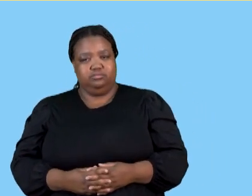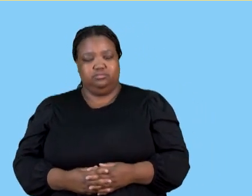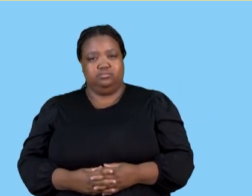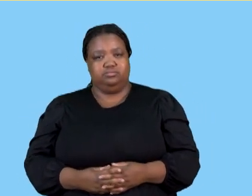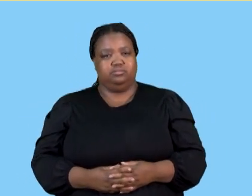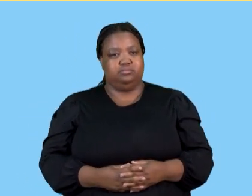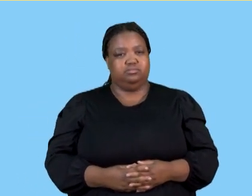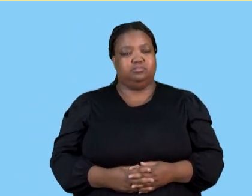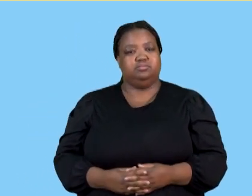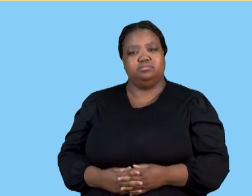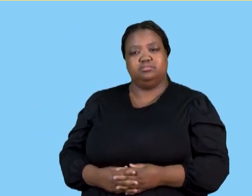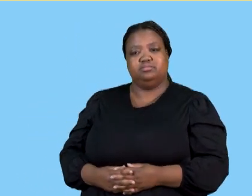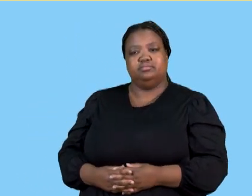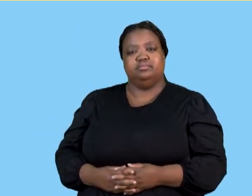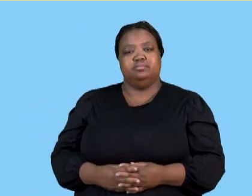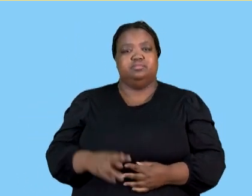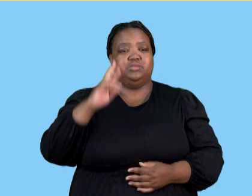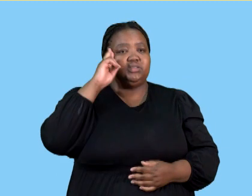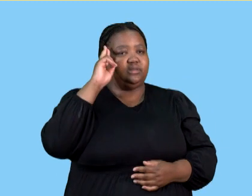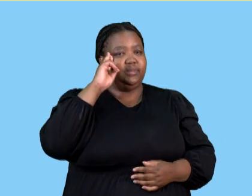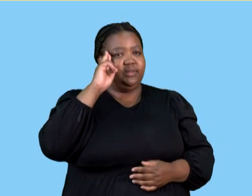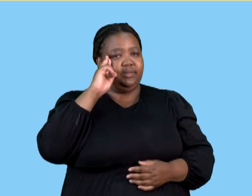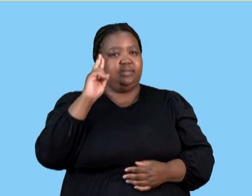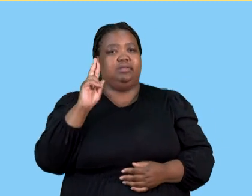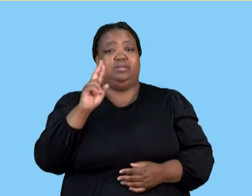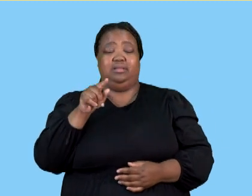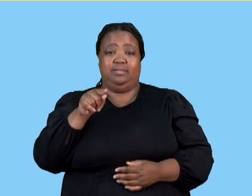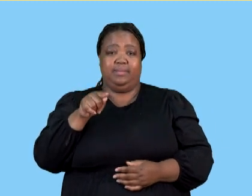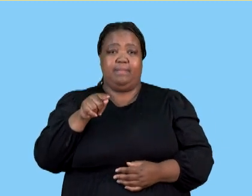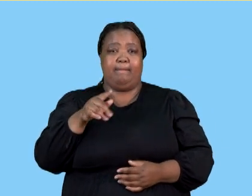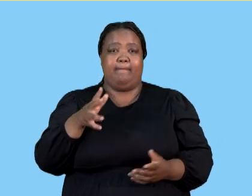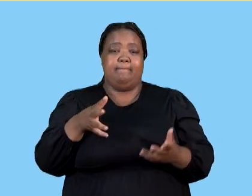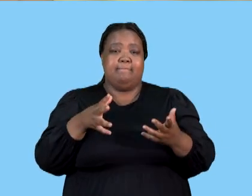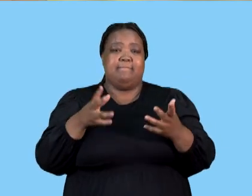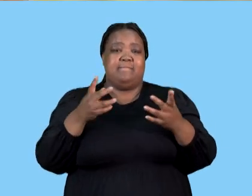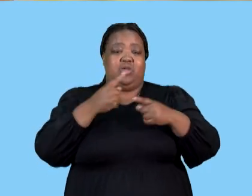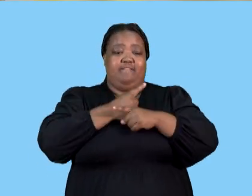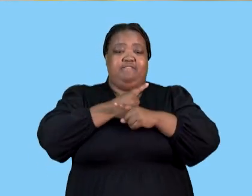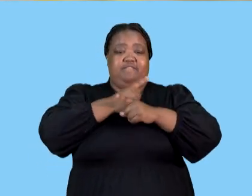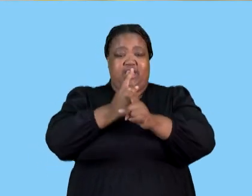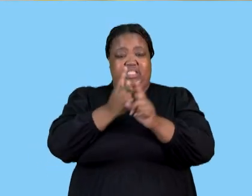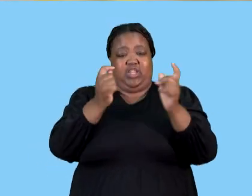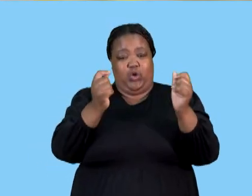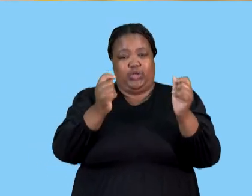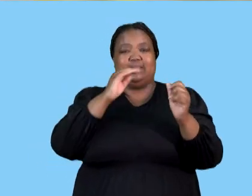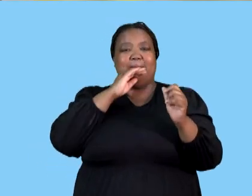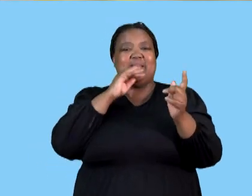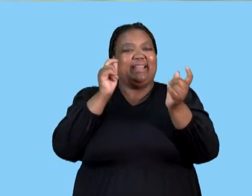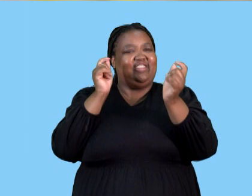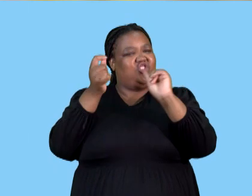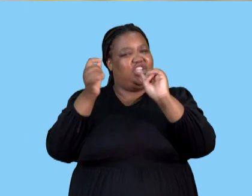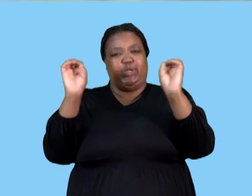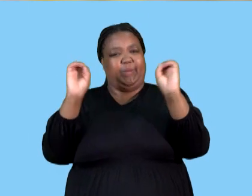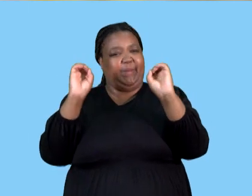fixed cost, the total fixed cost. Remember, These are costs that do not